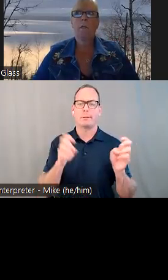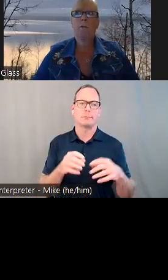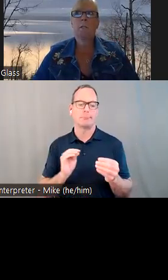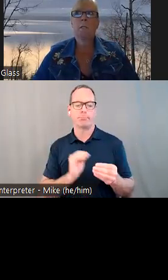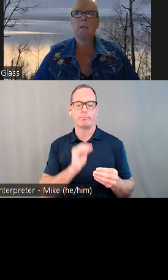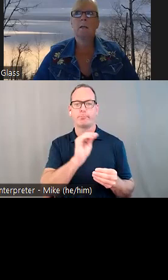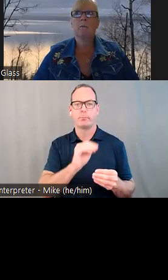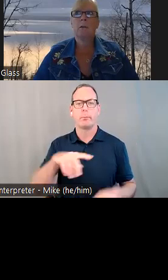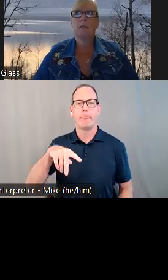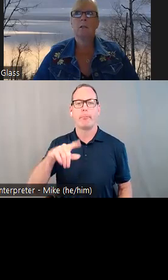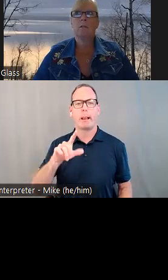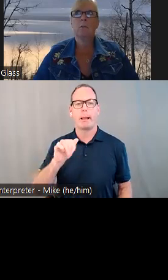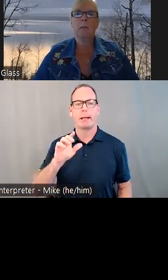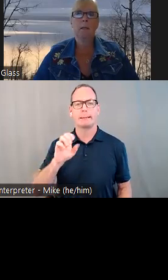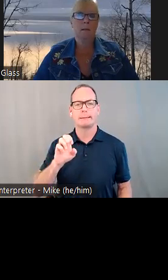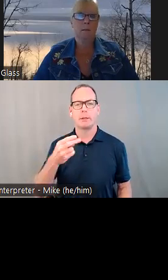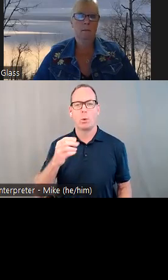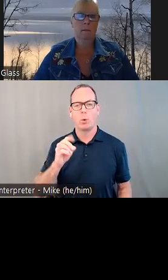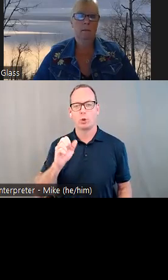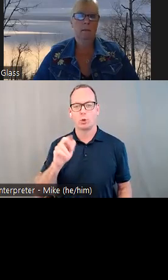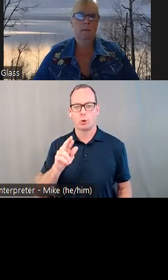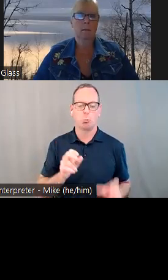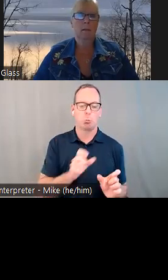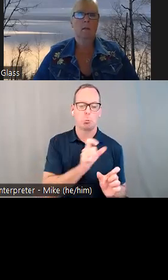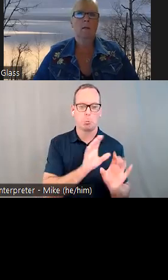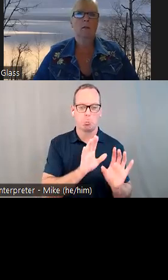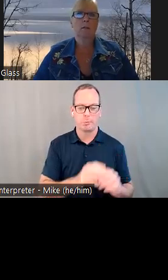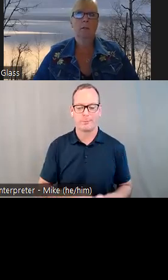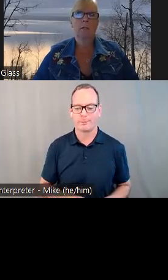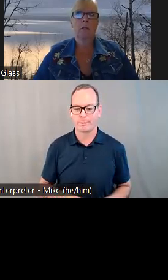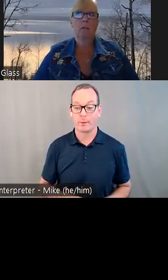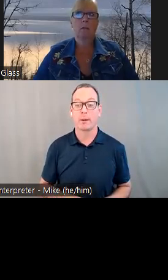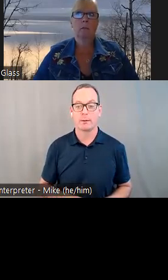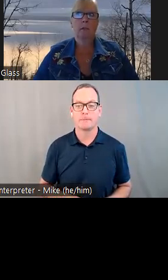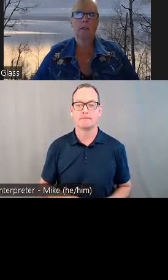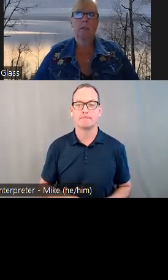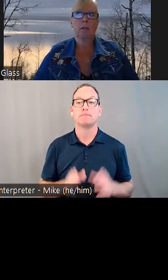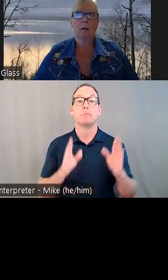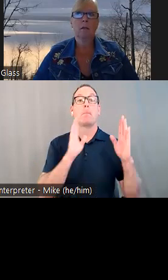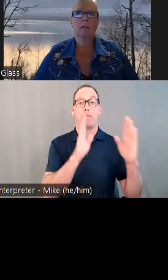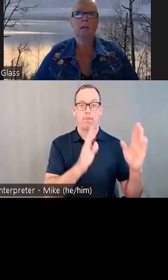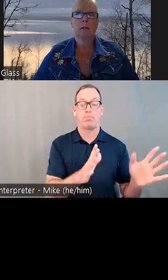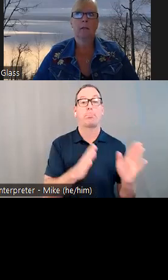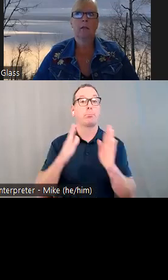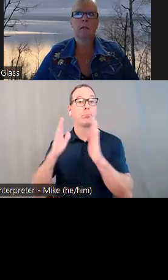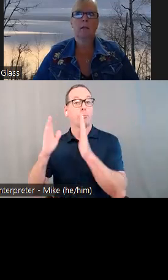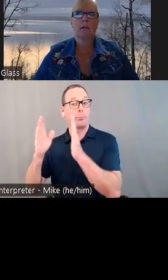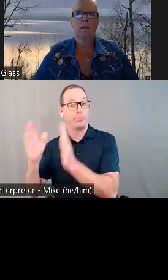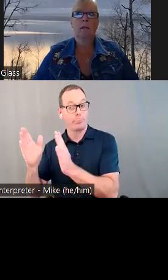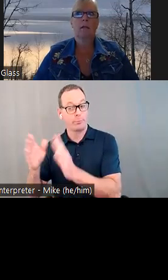Where you see phase 2B, you'll notice that completions are